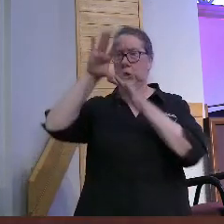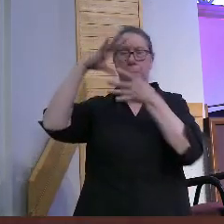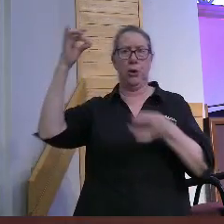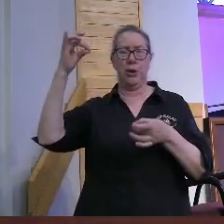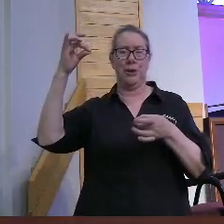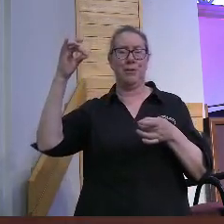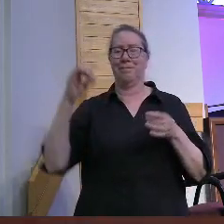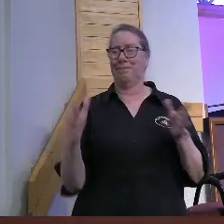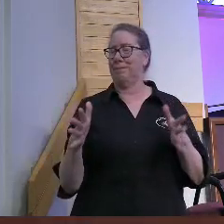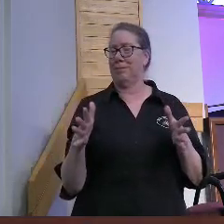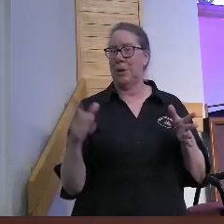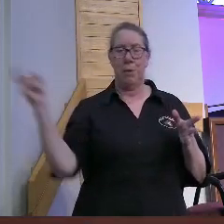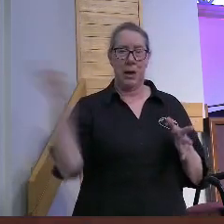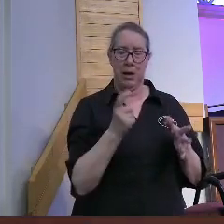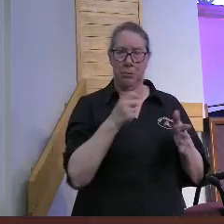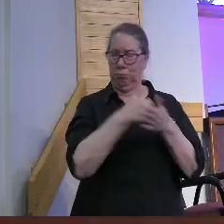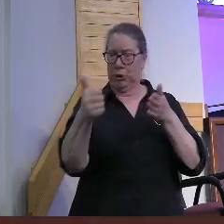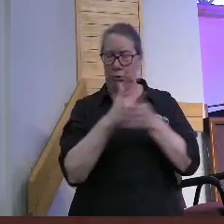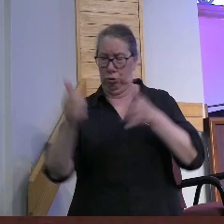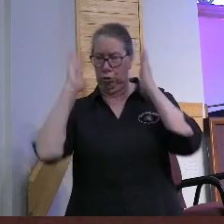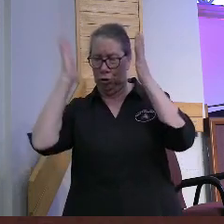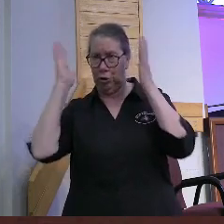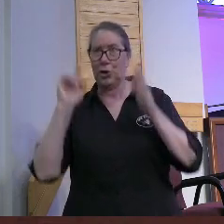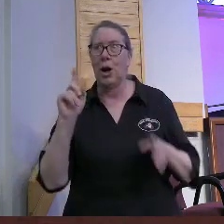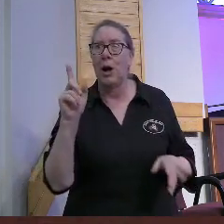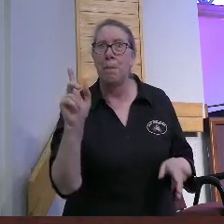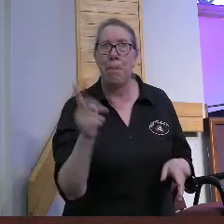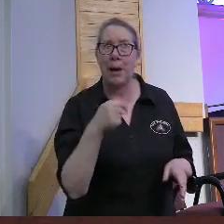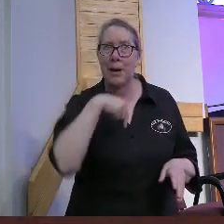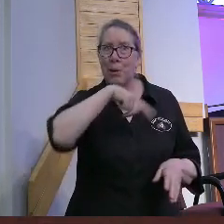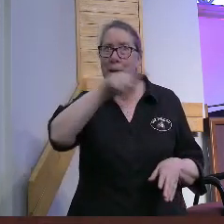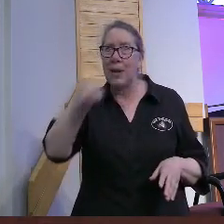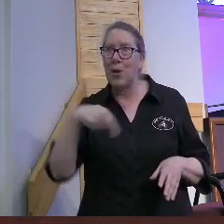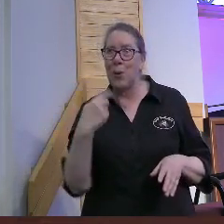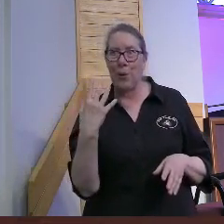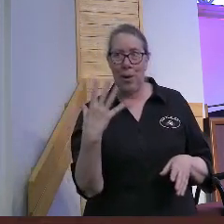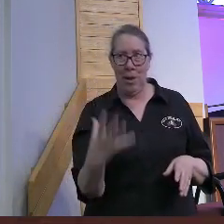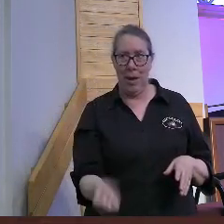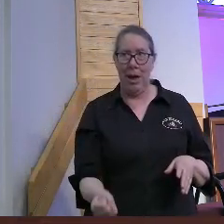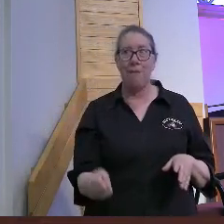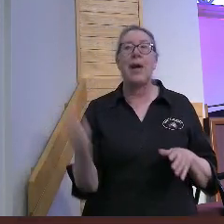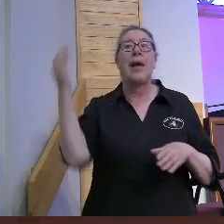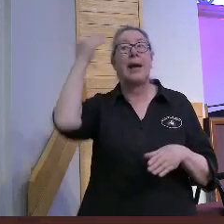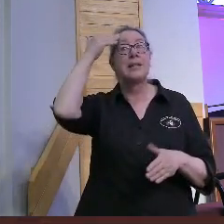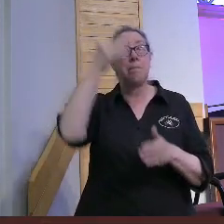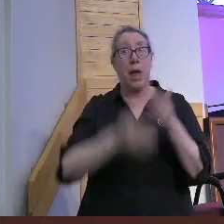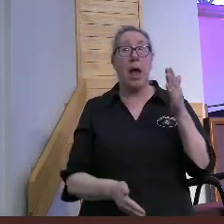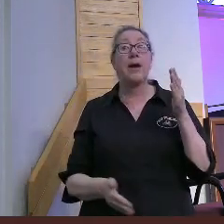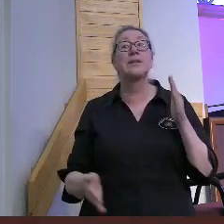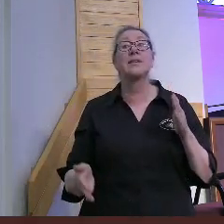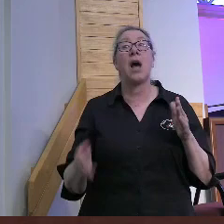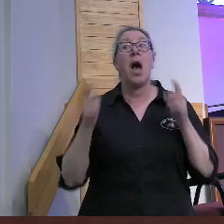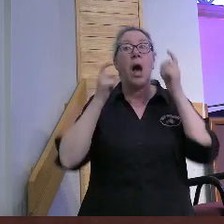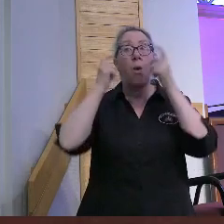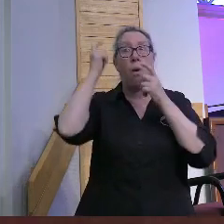this snake at some time or other. This slithery snake that gets around our mind, gets into